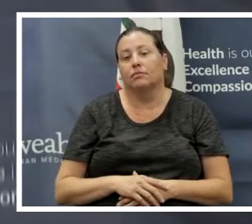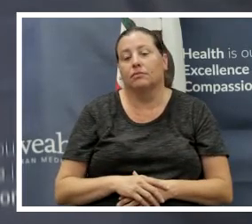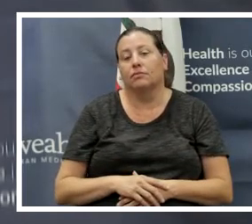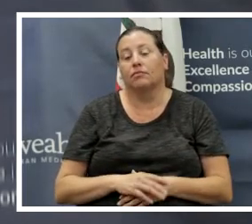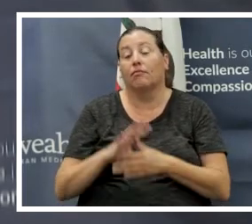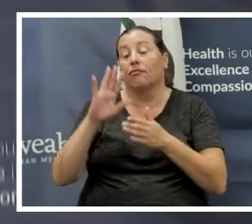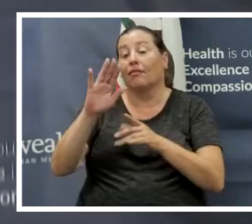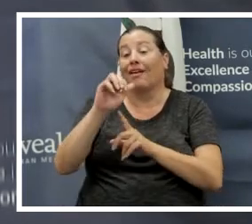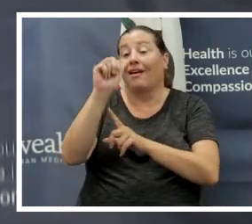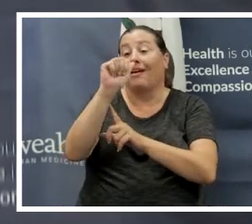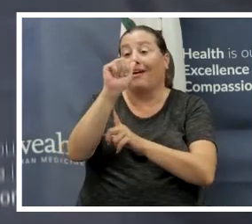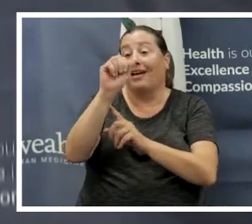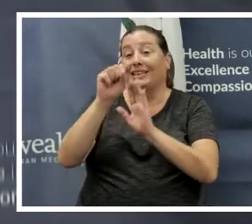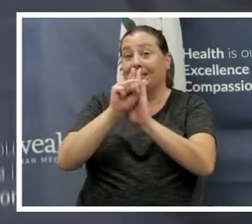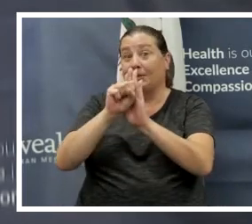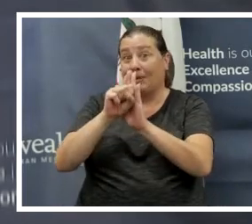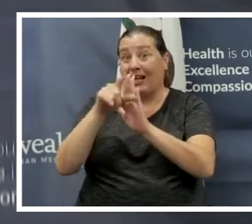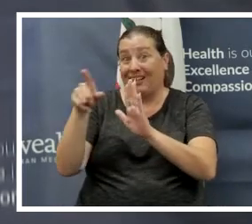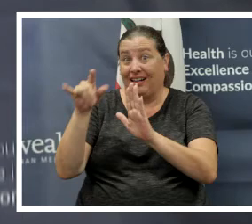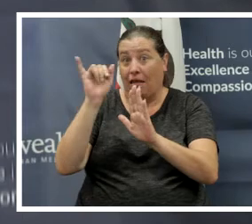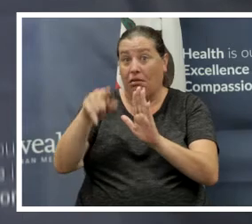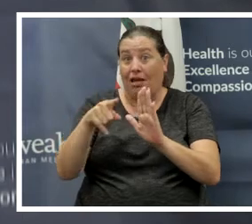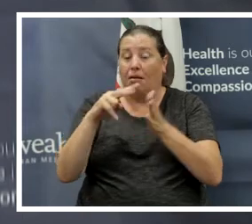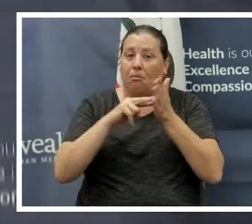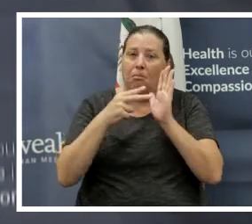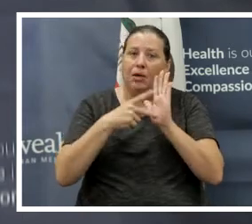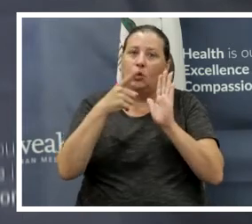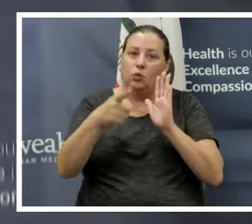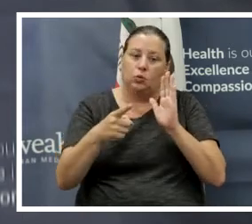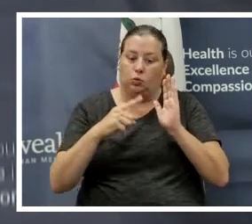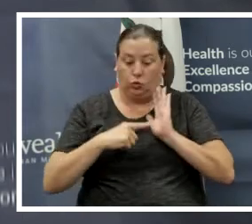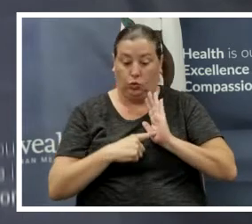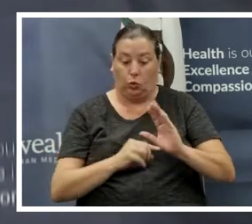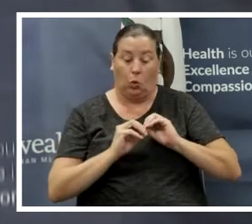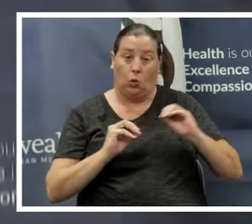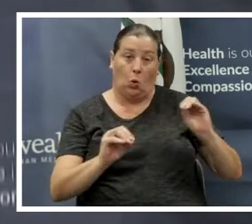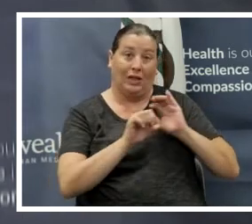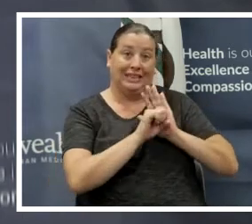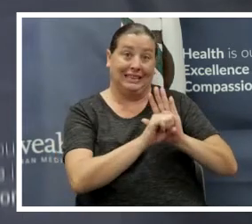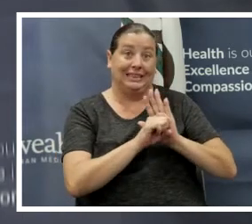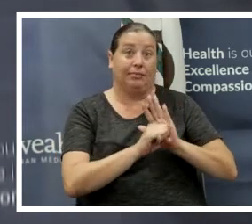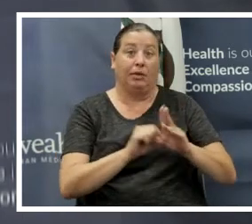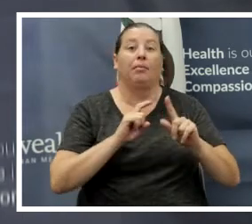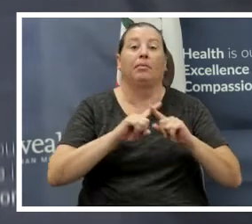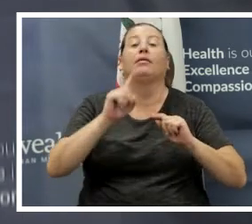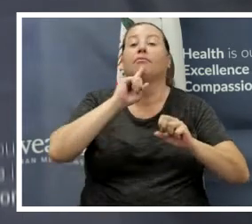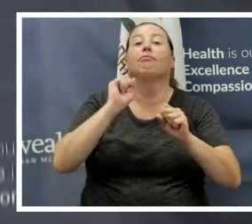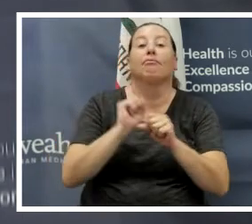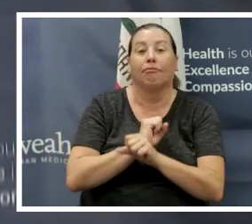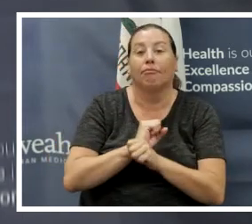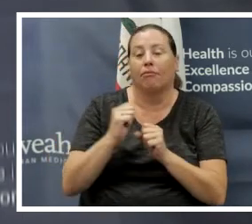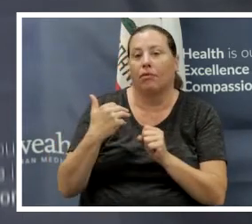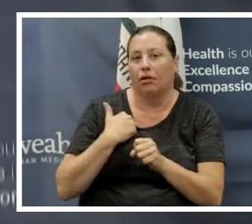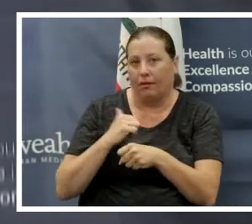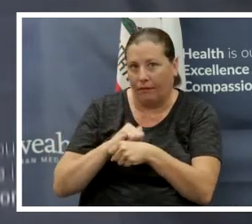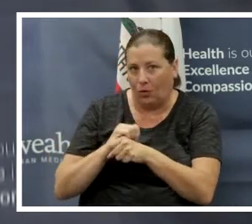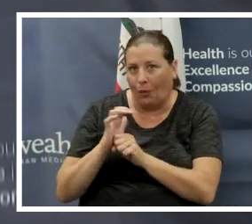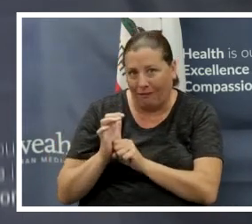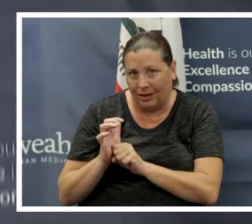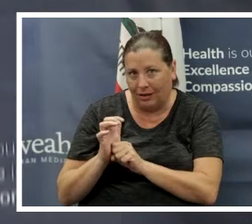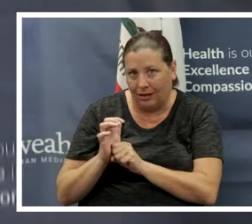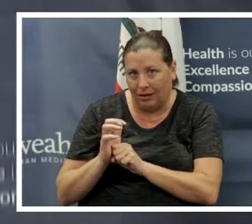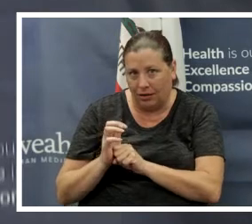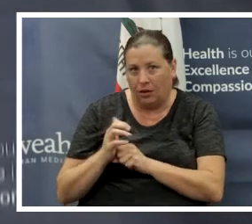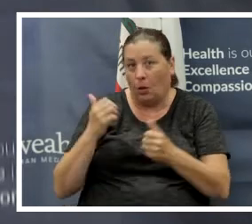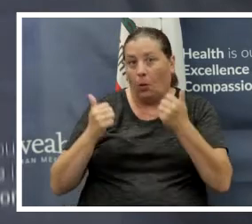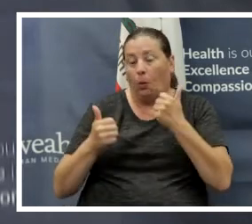are COVID positive, but you're not exhibiting any symptoms, which is about 50% of the world population,